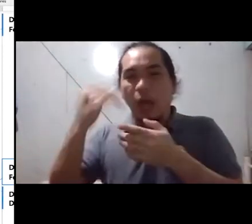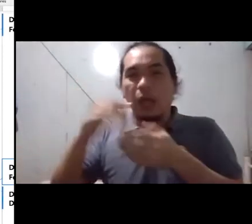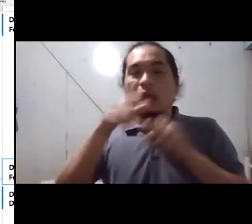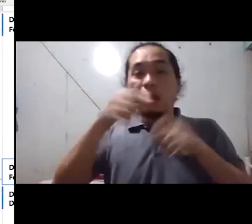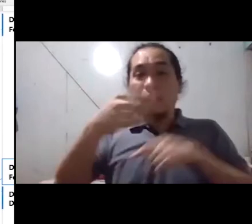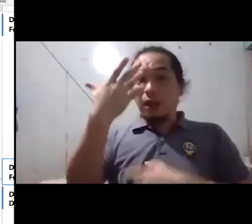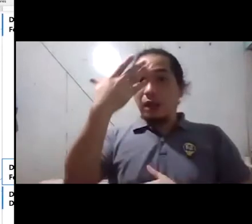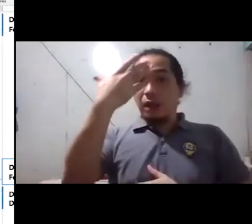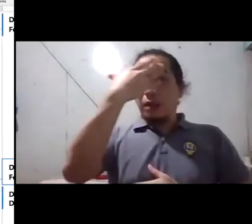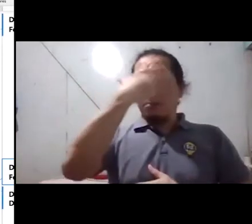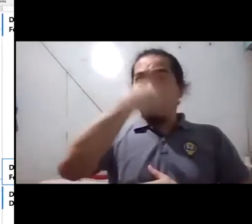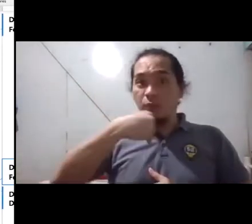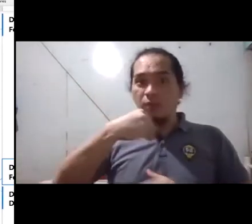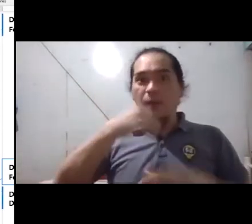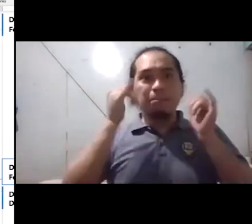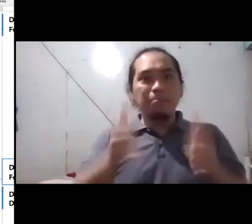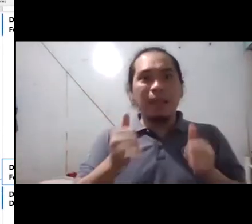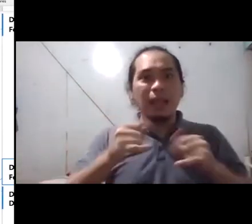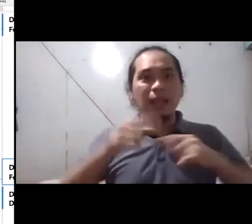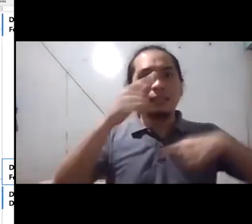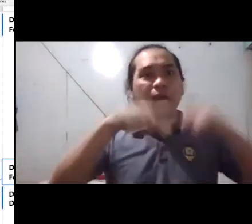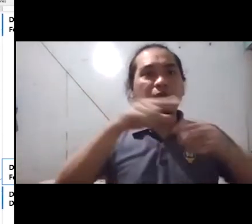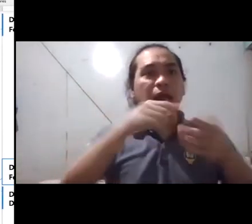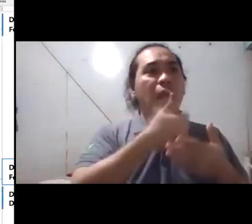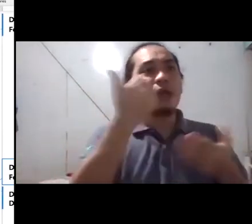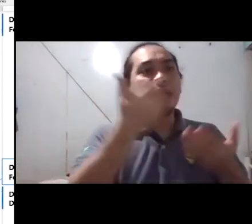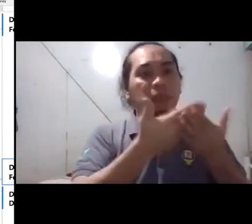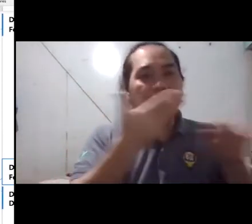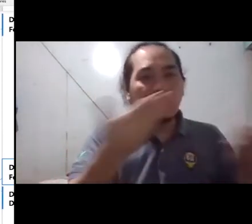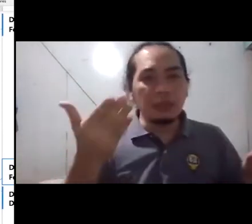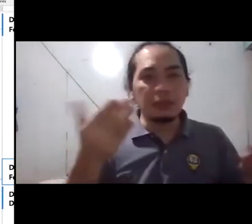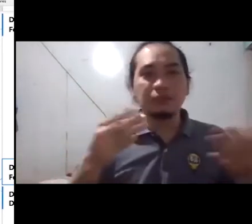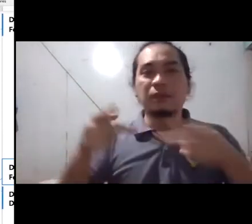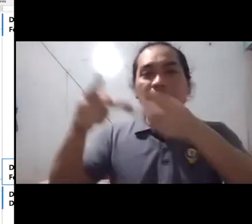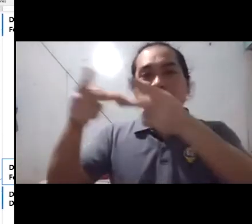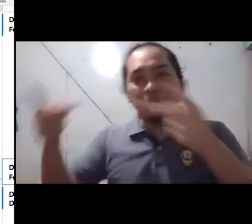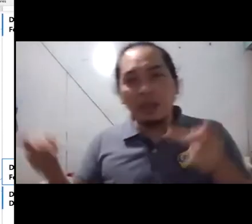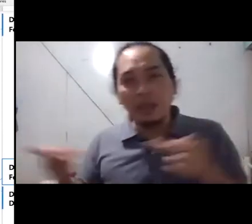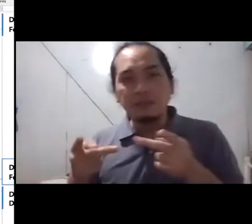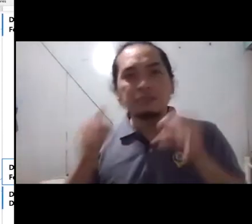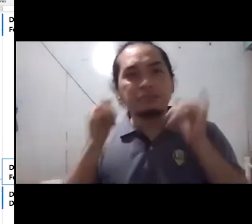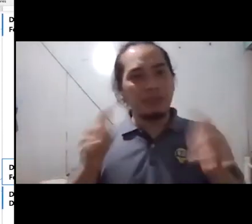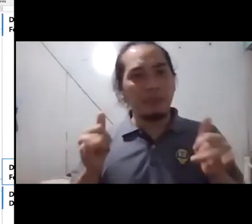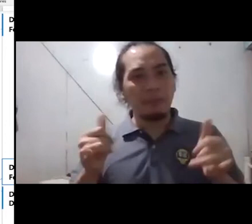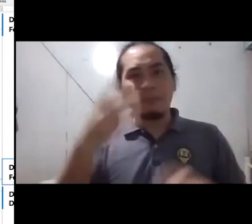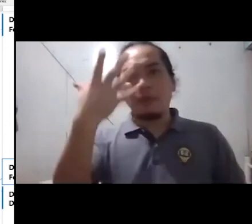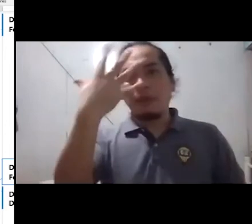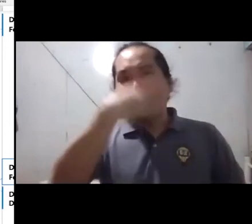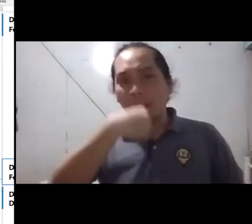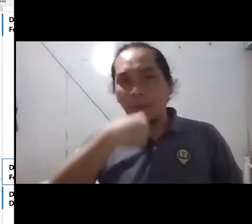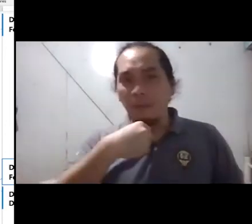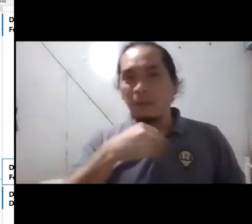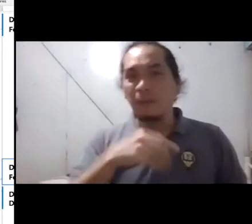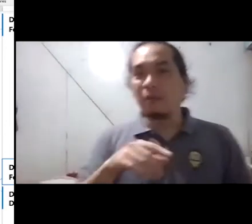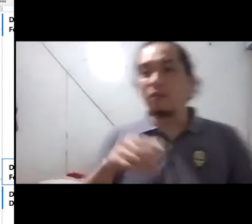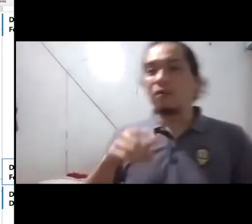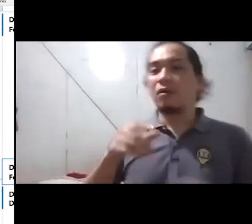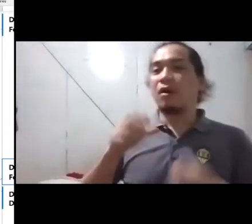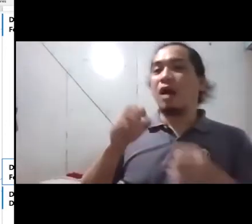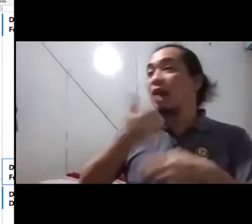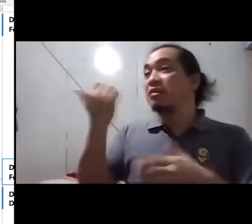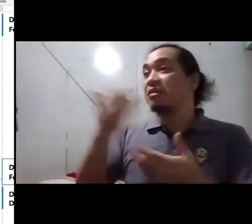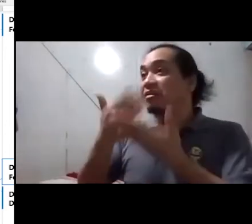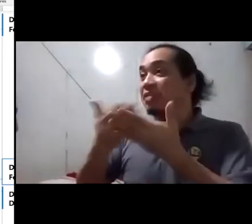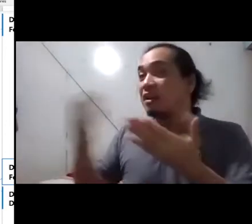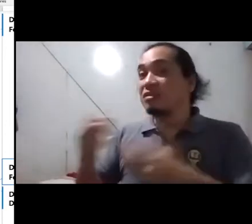in some of the vocab words. Like beautiful refers to a person, but again, it also can refer to a